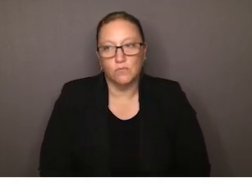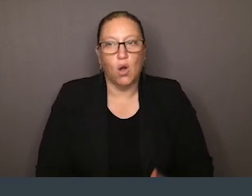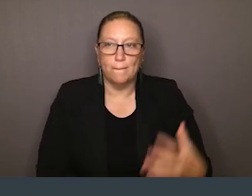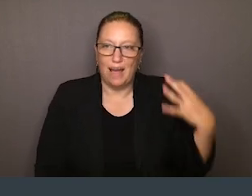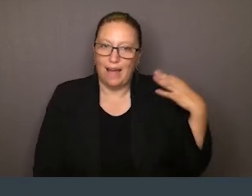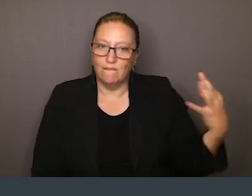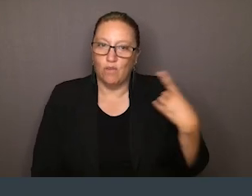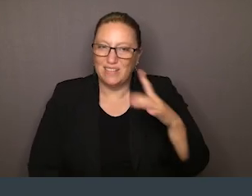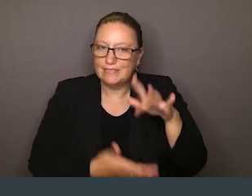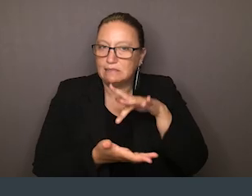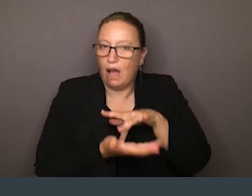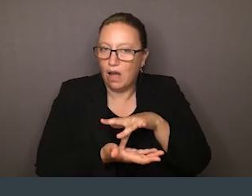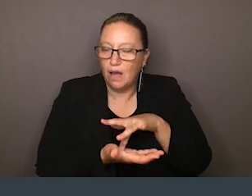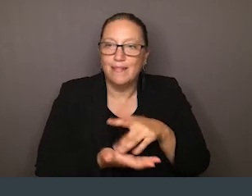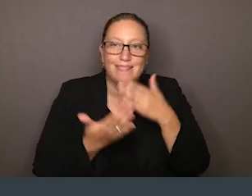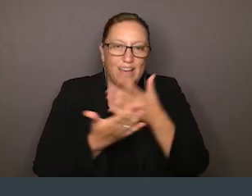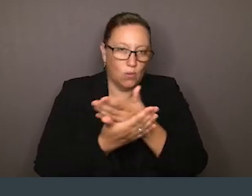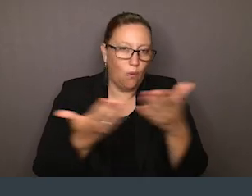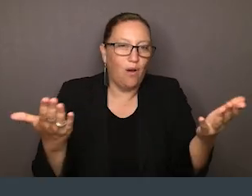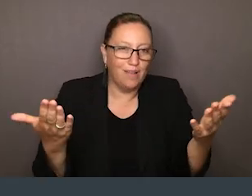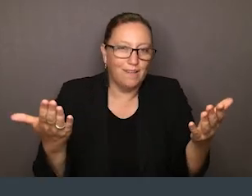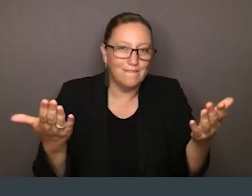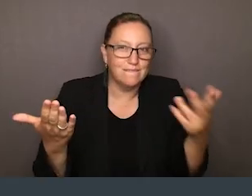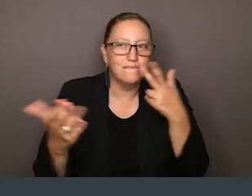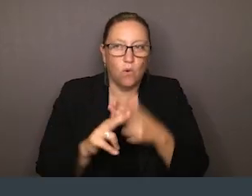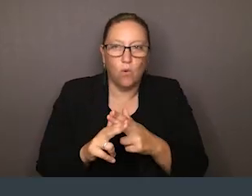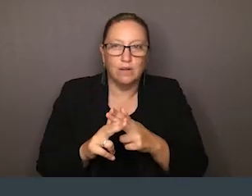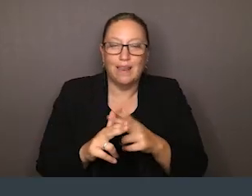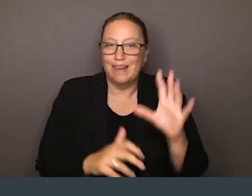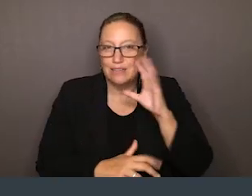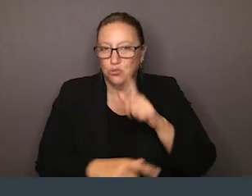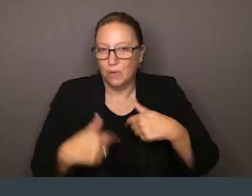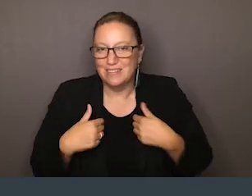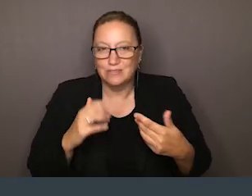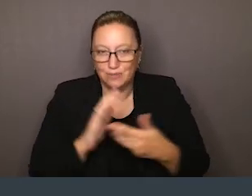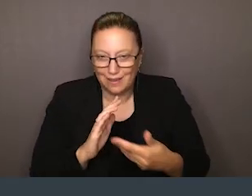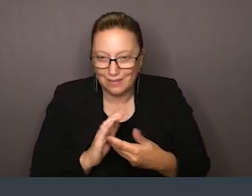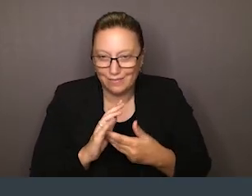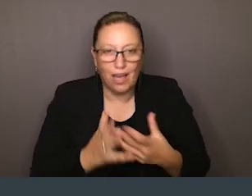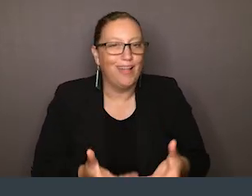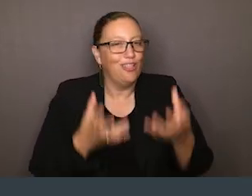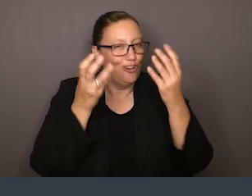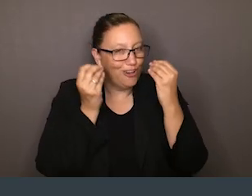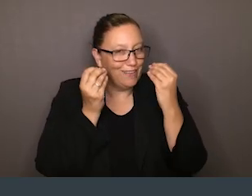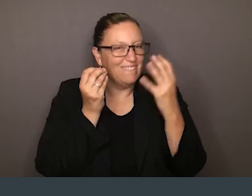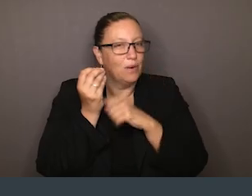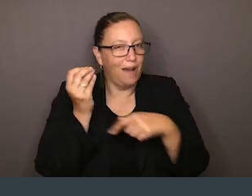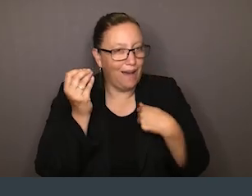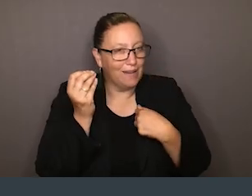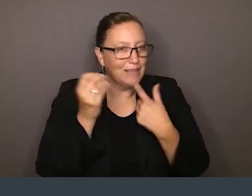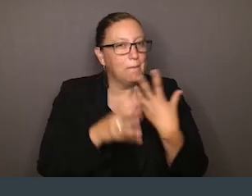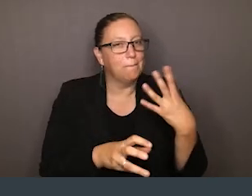matter. On behalf of the Center, thank you so much for listening,